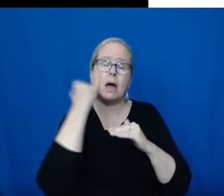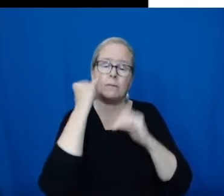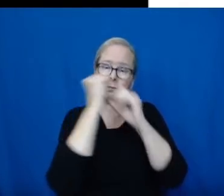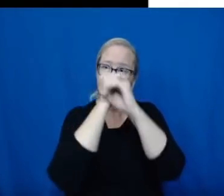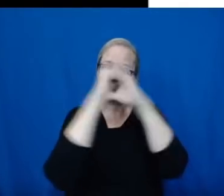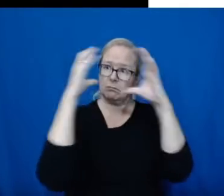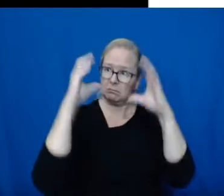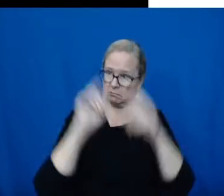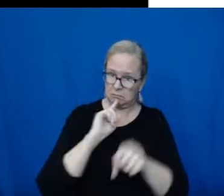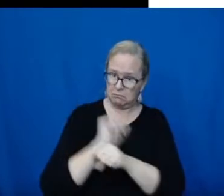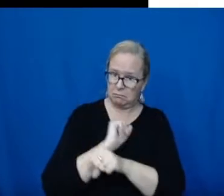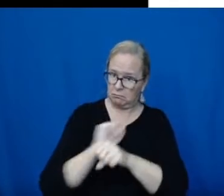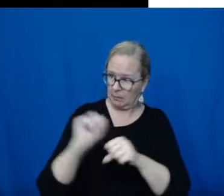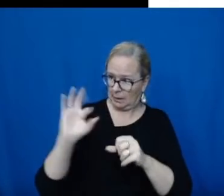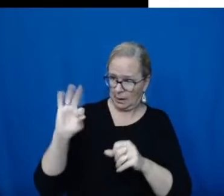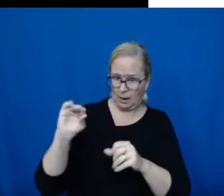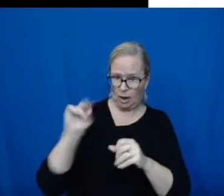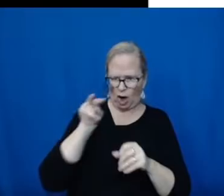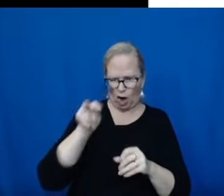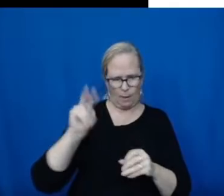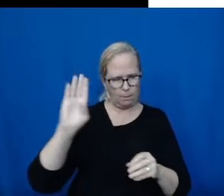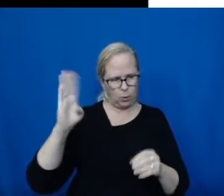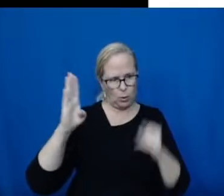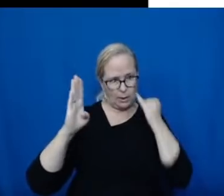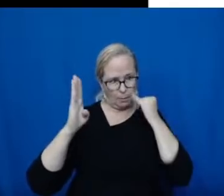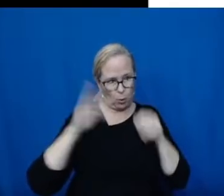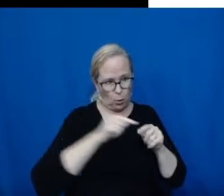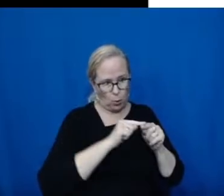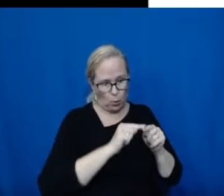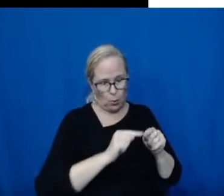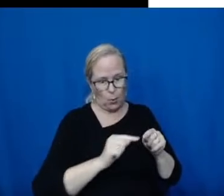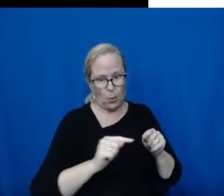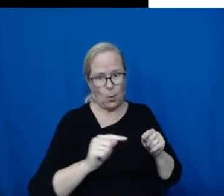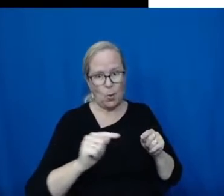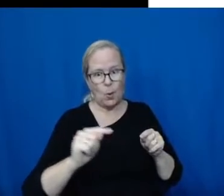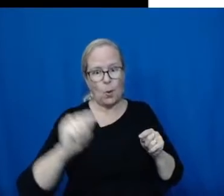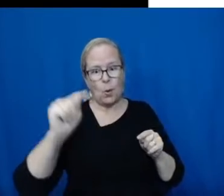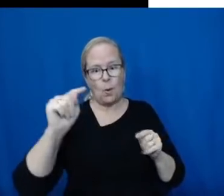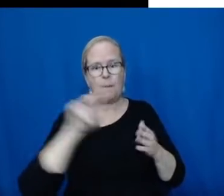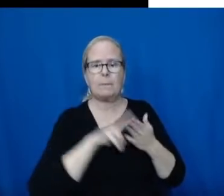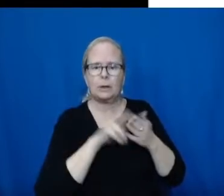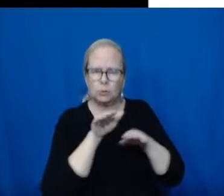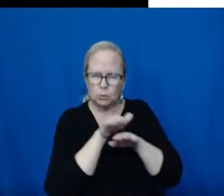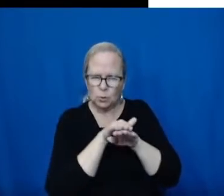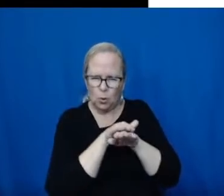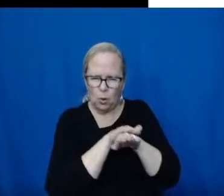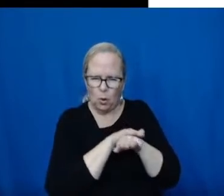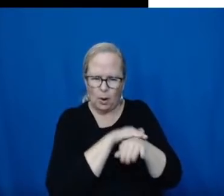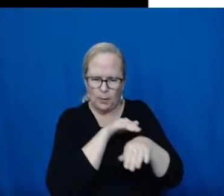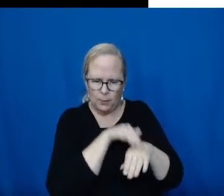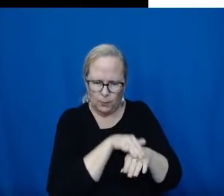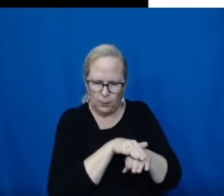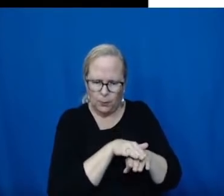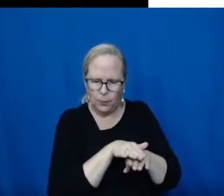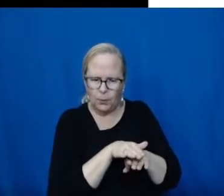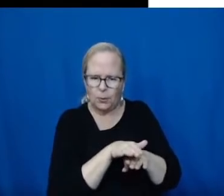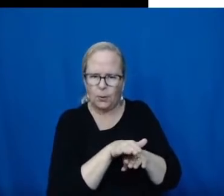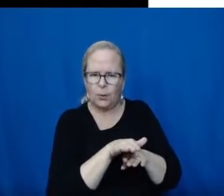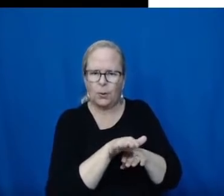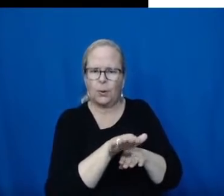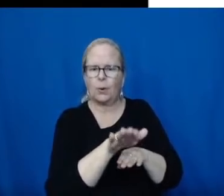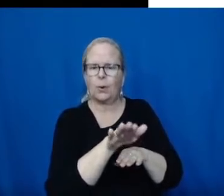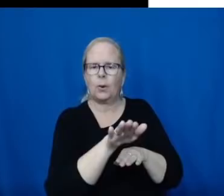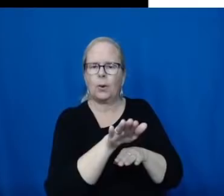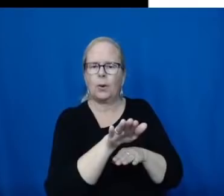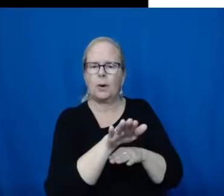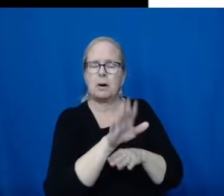much slower. So if we would add public health measures on top, we could stamp it out. If we would have super efficient vaccine,